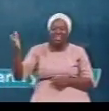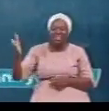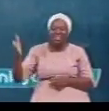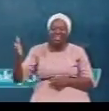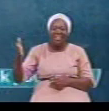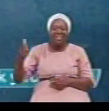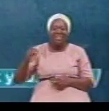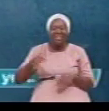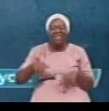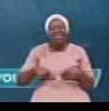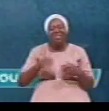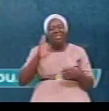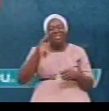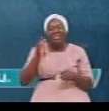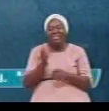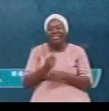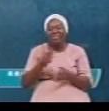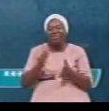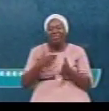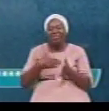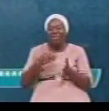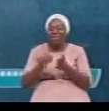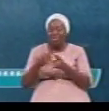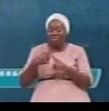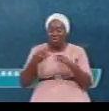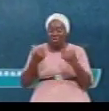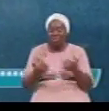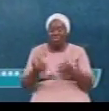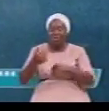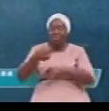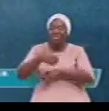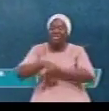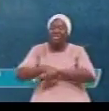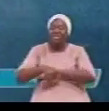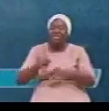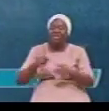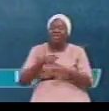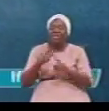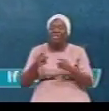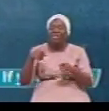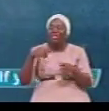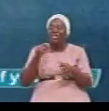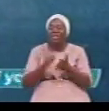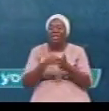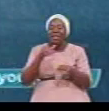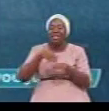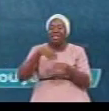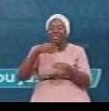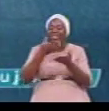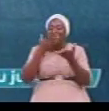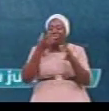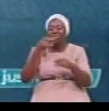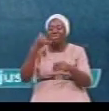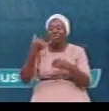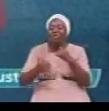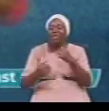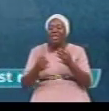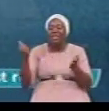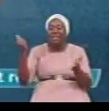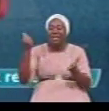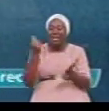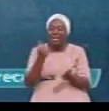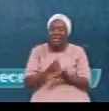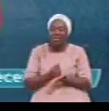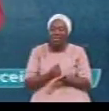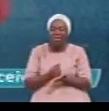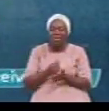like, how do I receive my... But tonight, when he said, at the shout of the final amen, you touch, begin